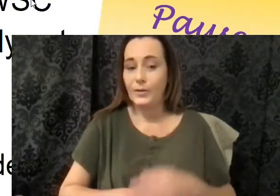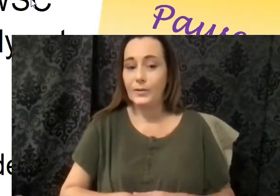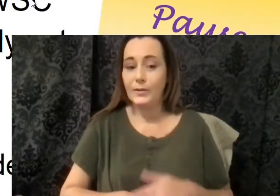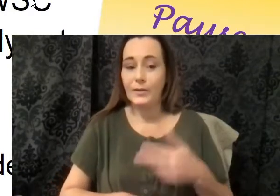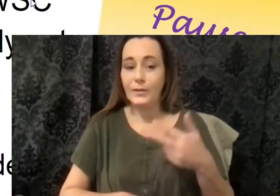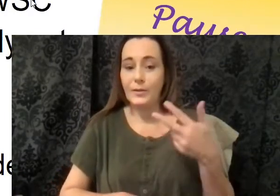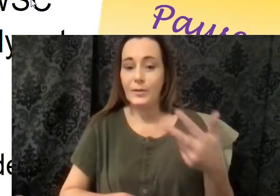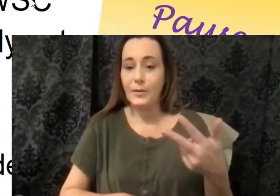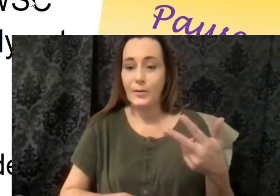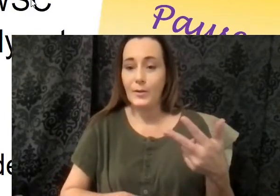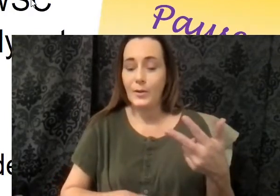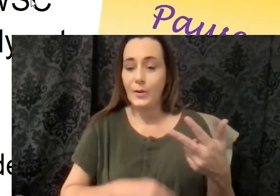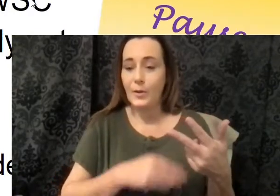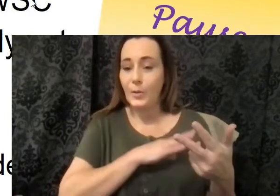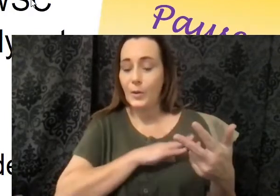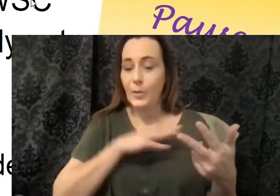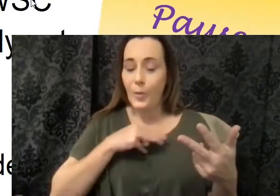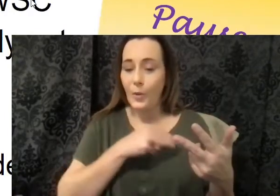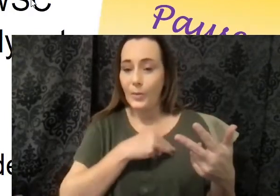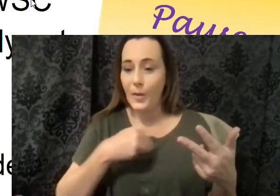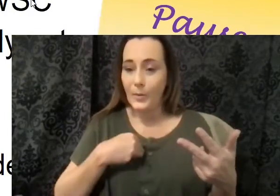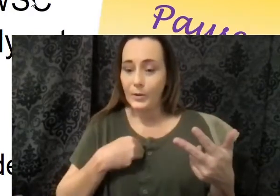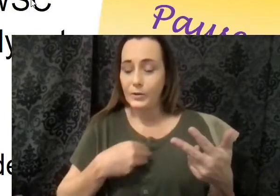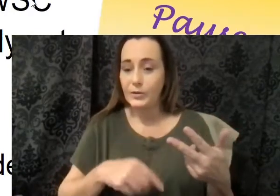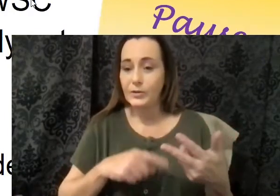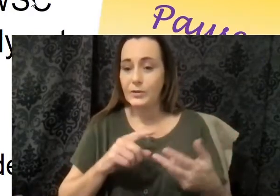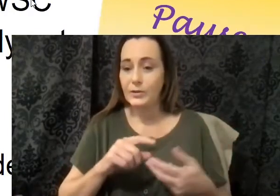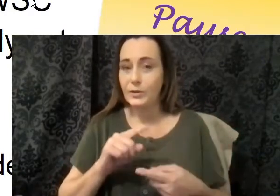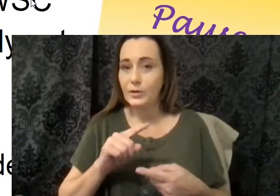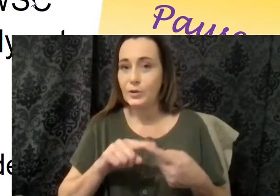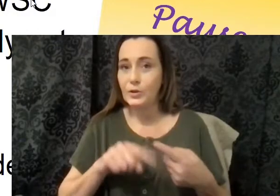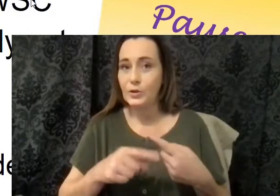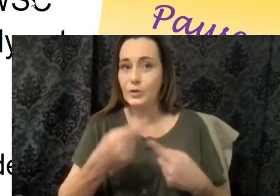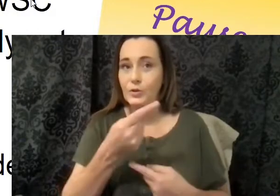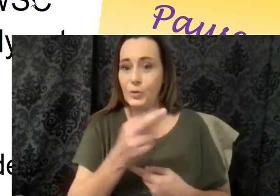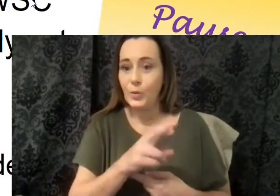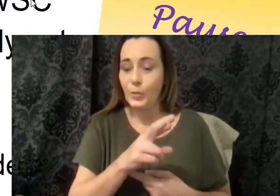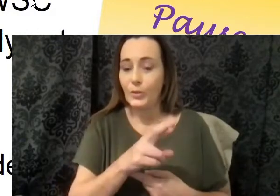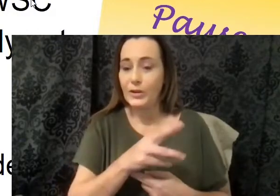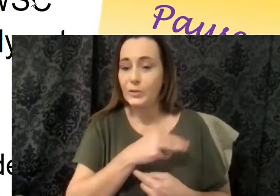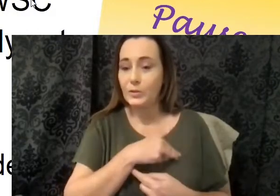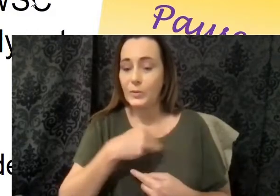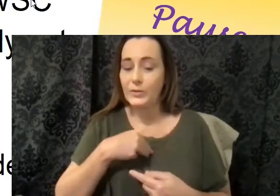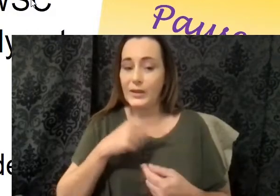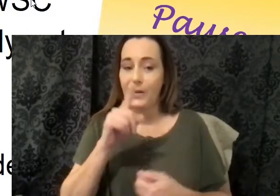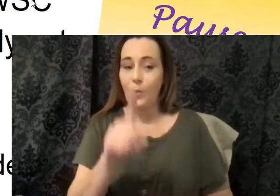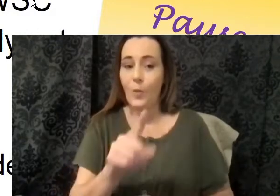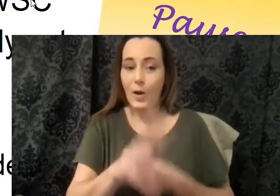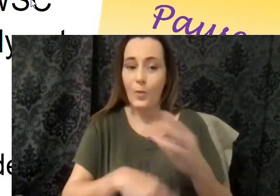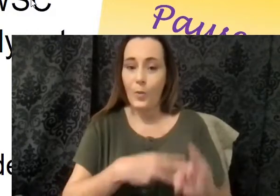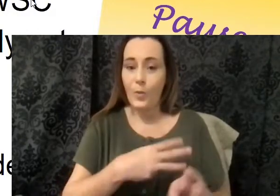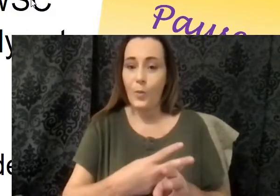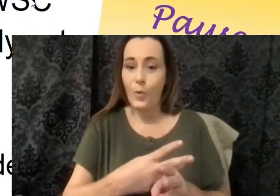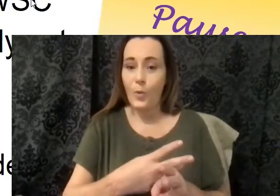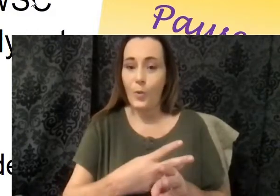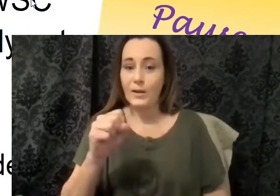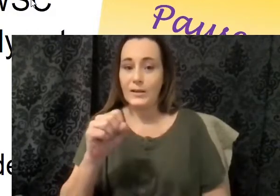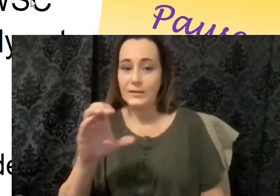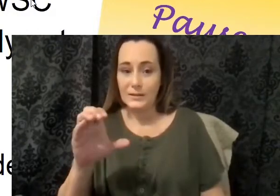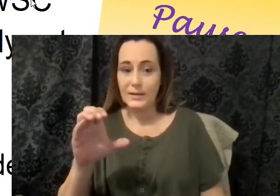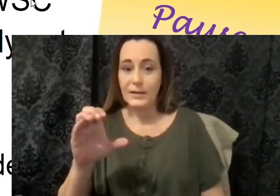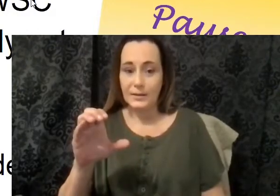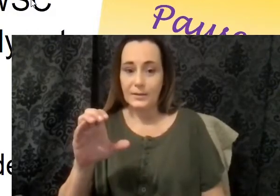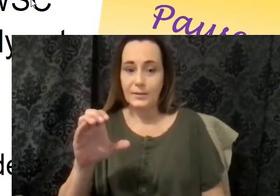resource panel members, and 1 World Service Conference co-facilitator. The World Board is